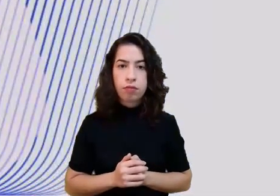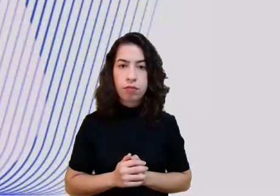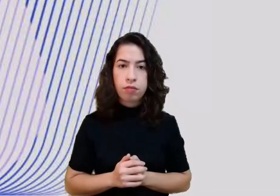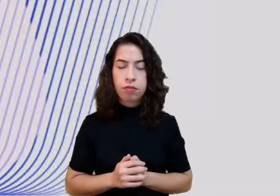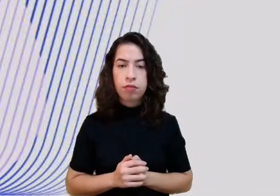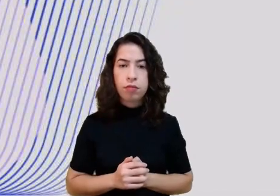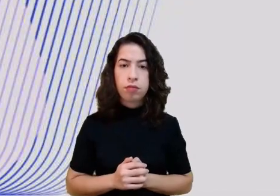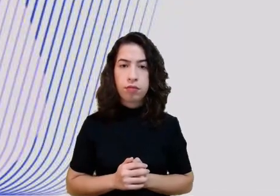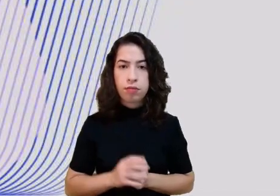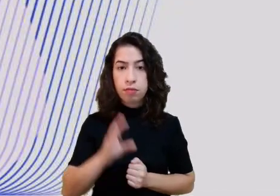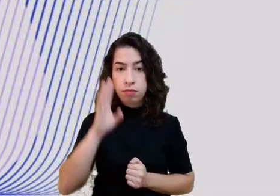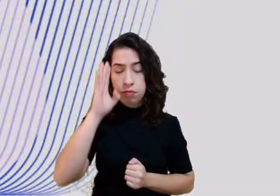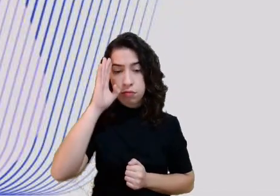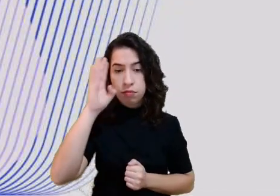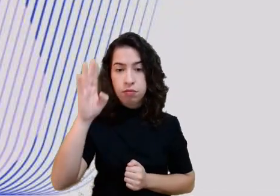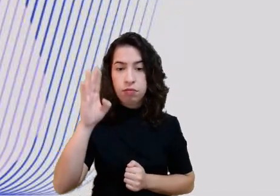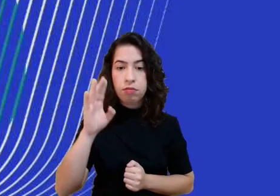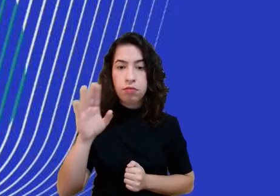this.